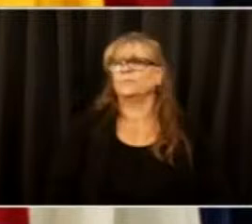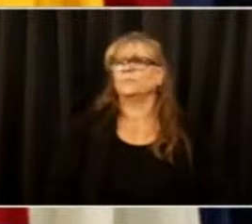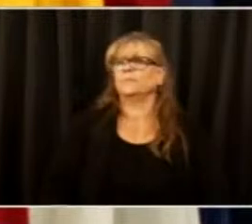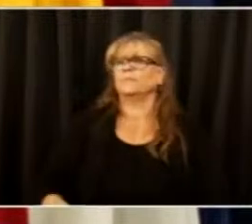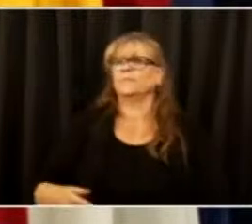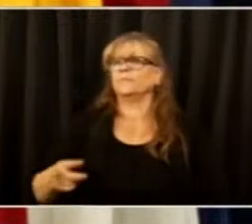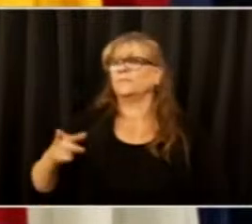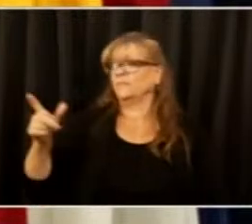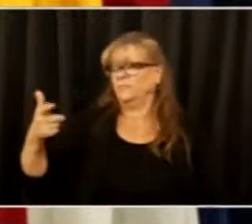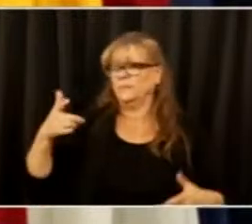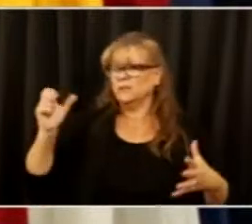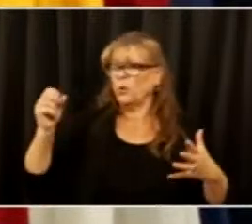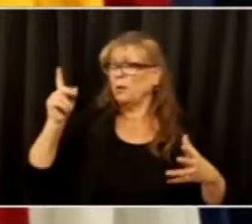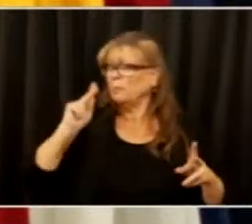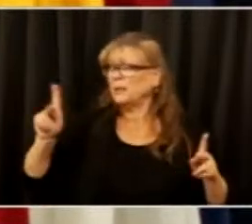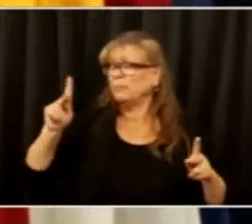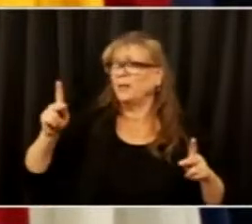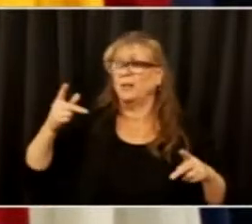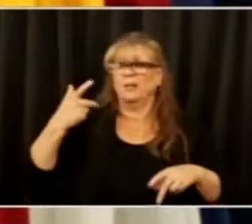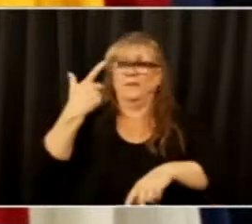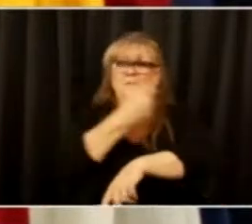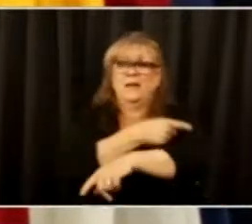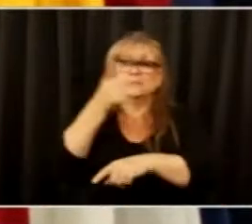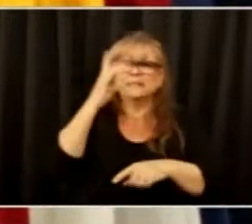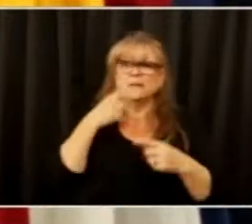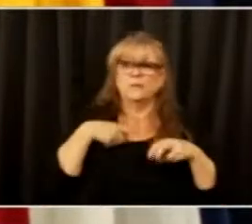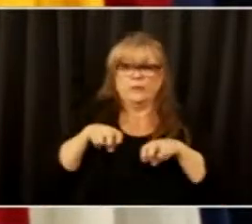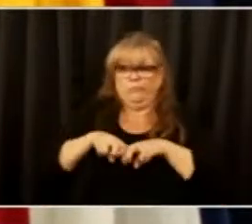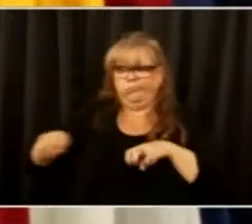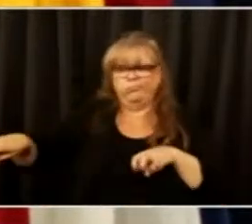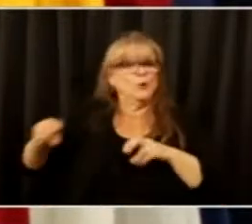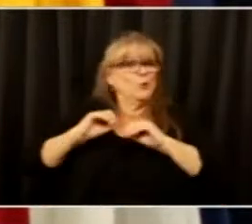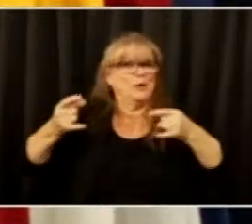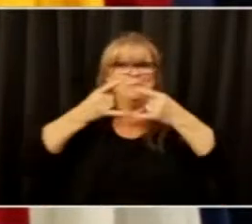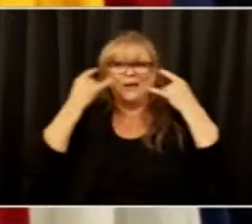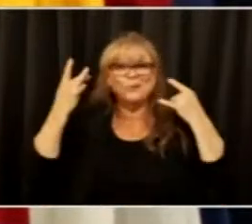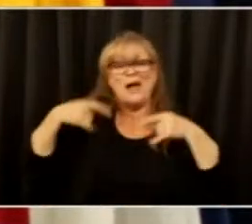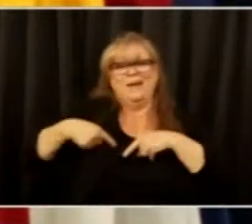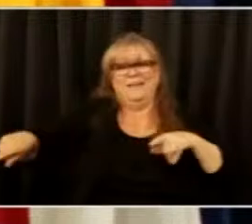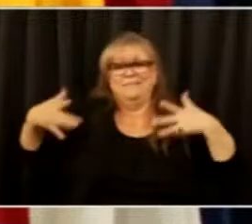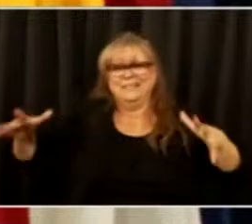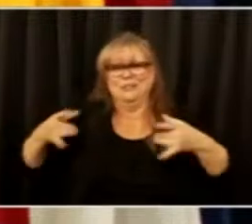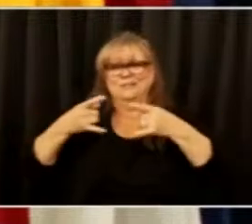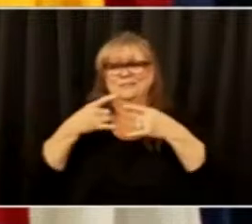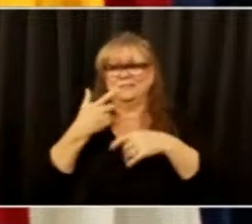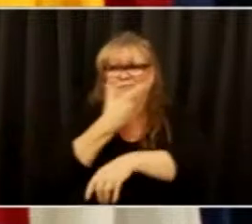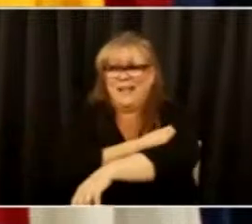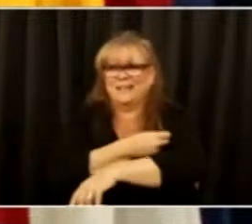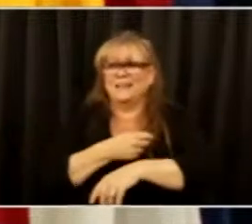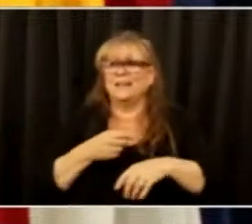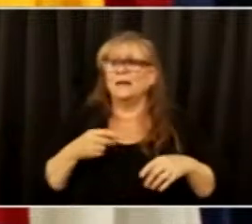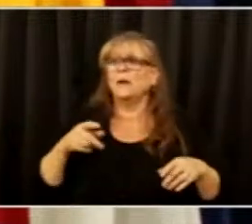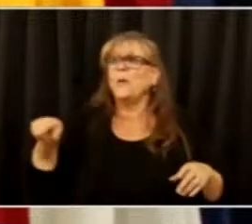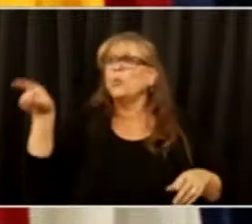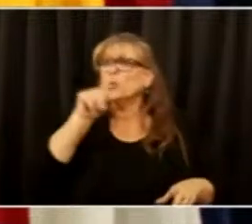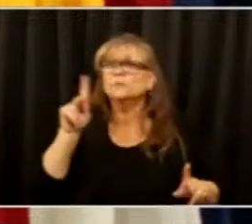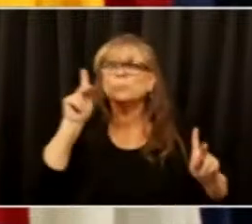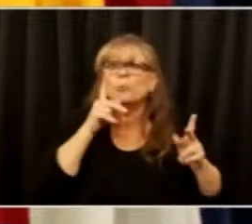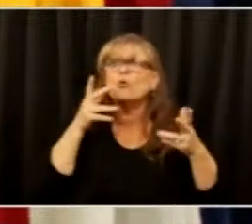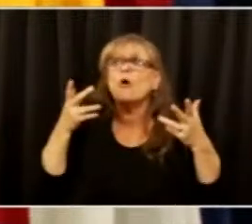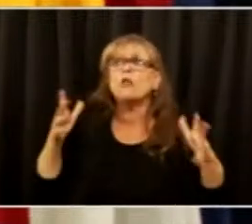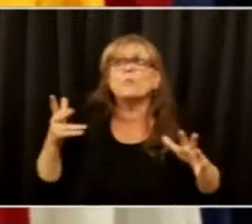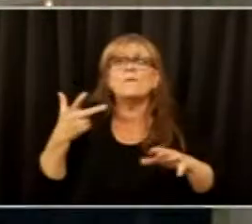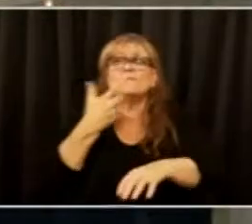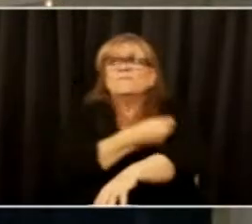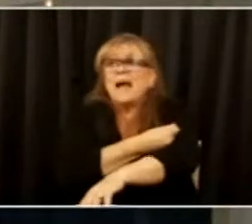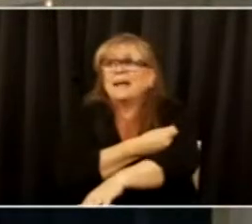masks and we're very safe. Can I or you or others who have been vaccinated still transmit the virus to those who are unvaccinated,